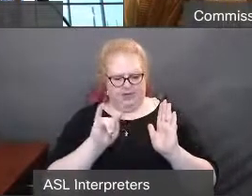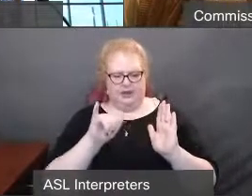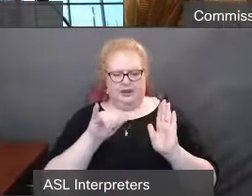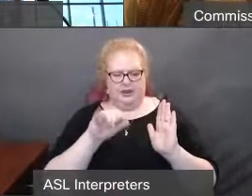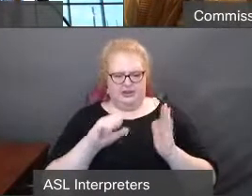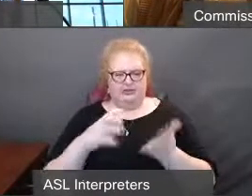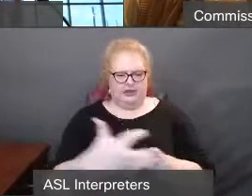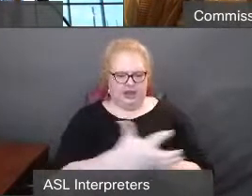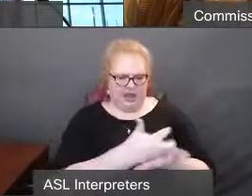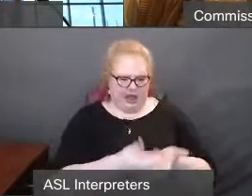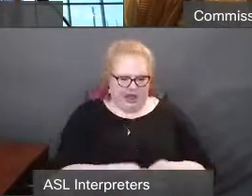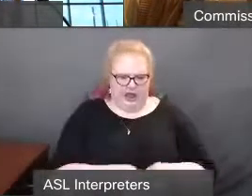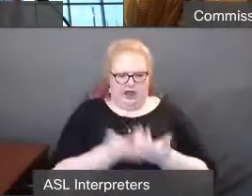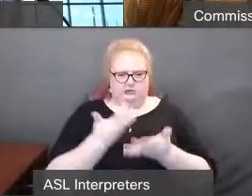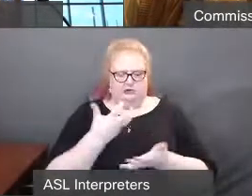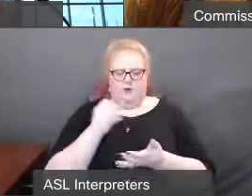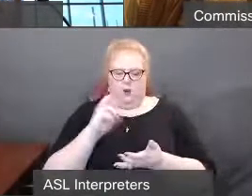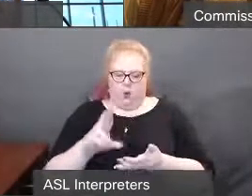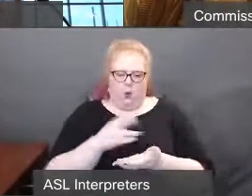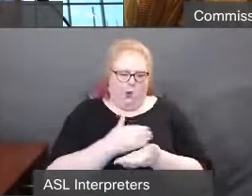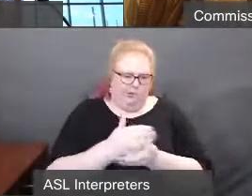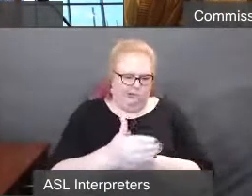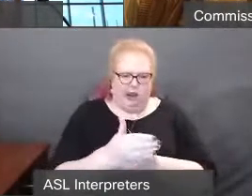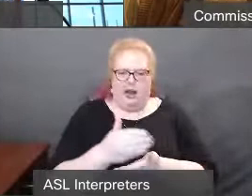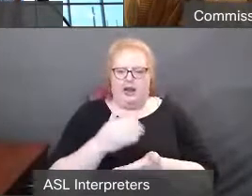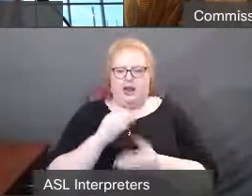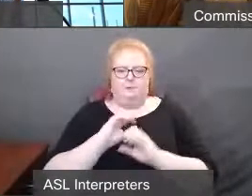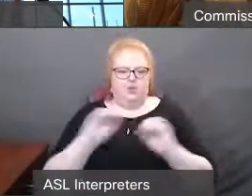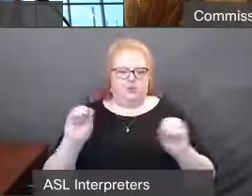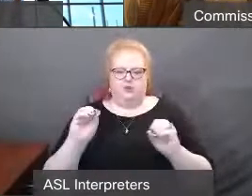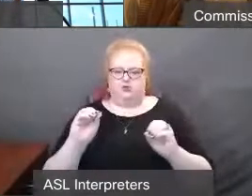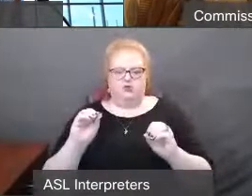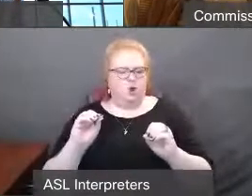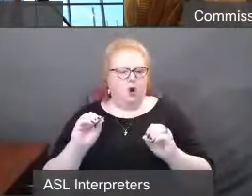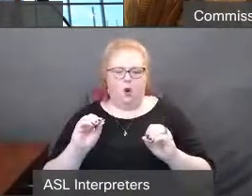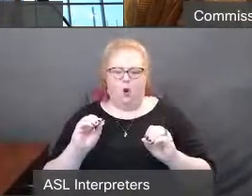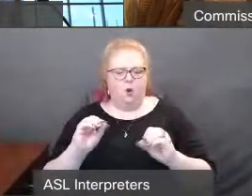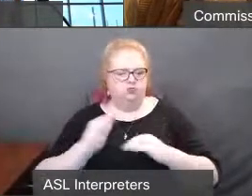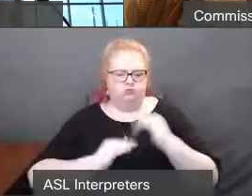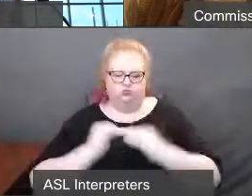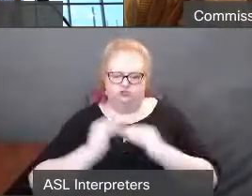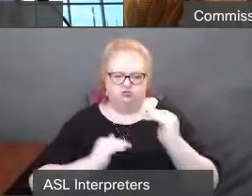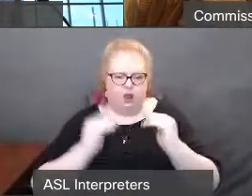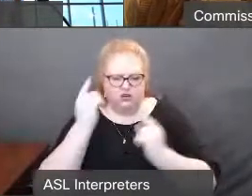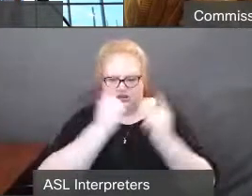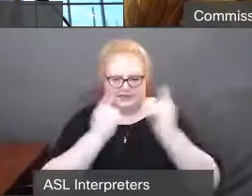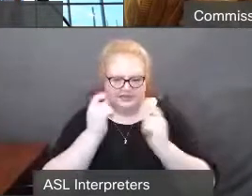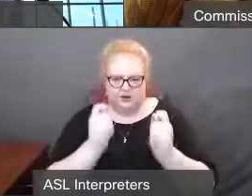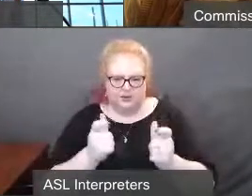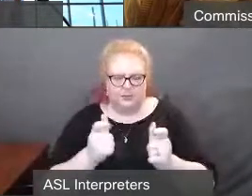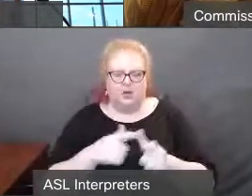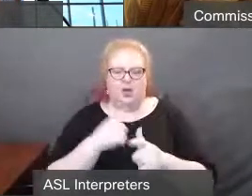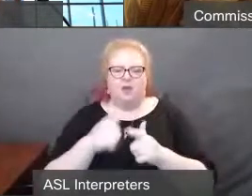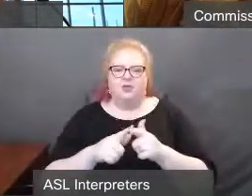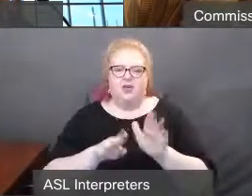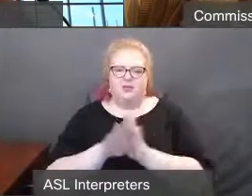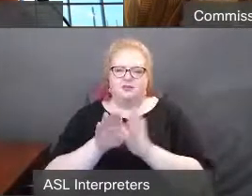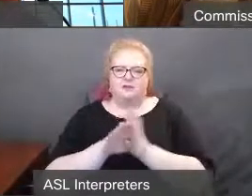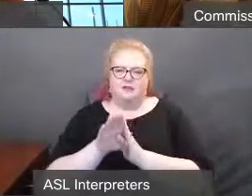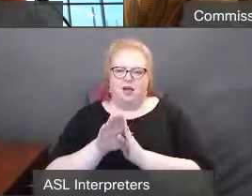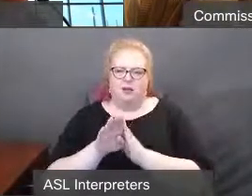there's no imminent construction, there is no construction or development, does there have to be a restoration to that